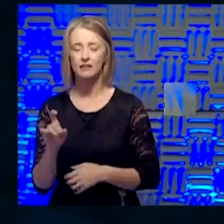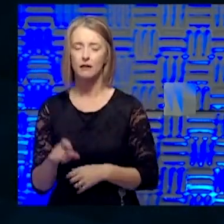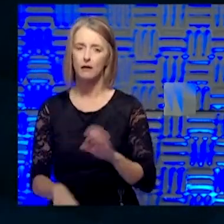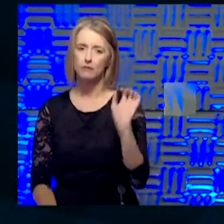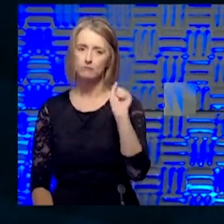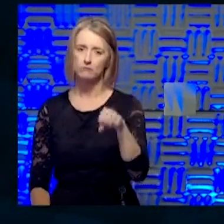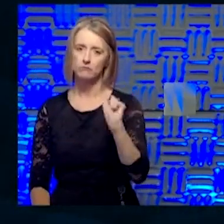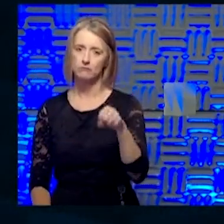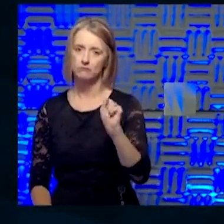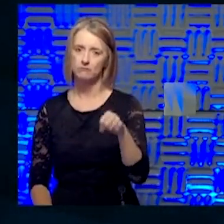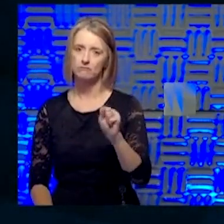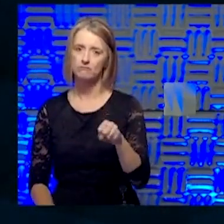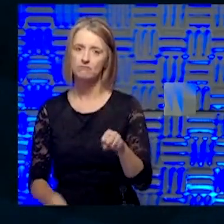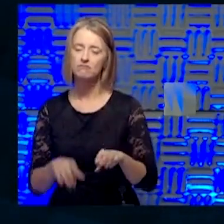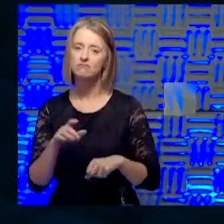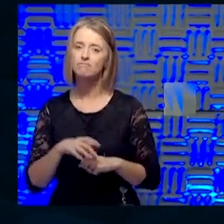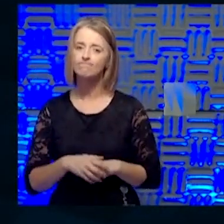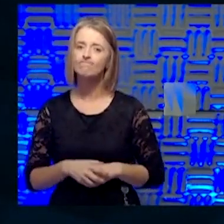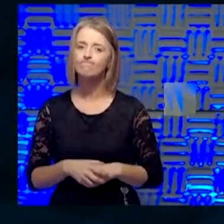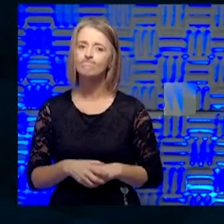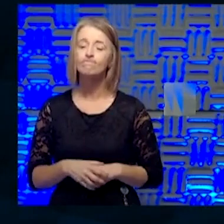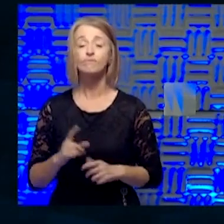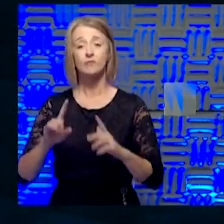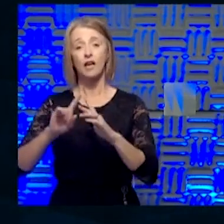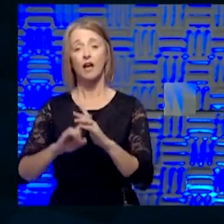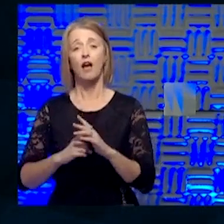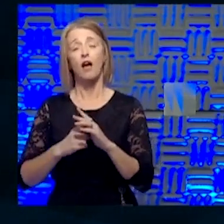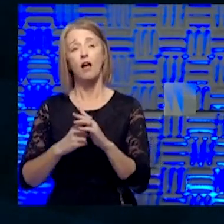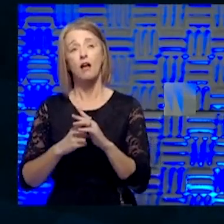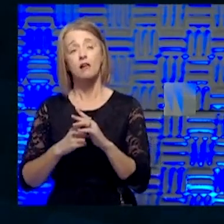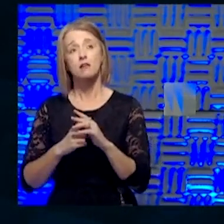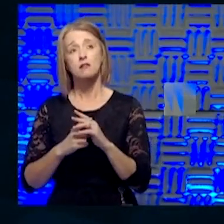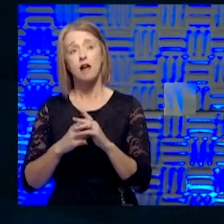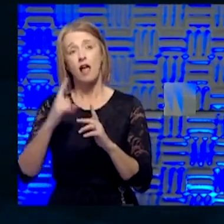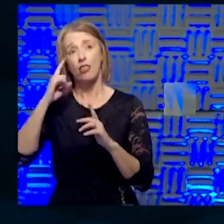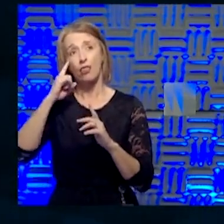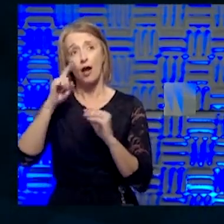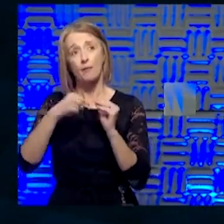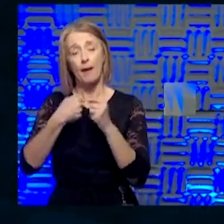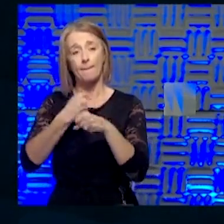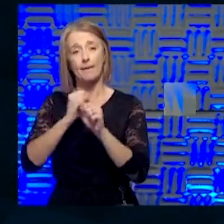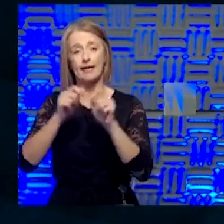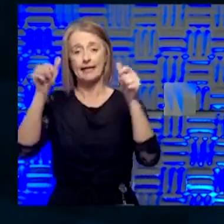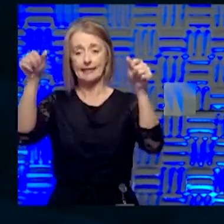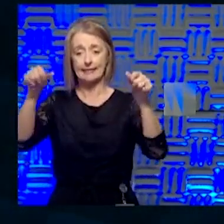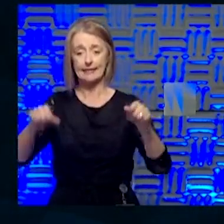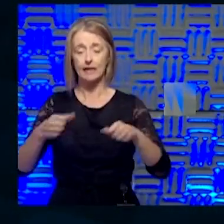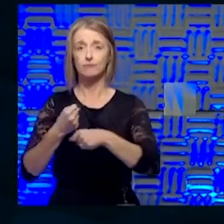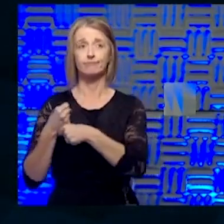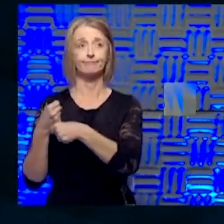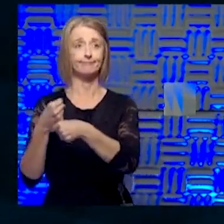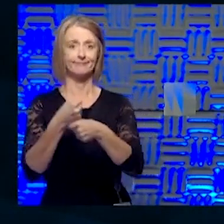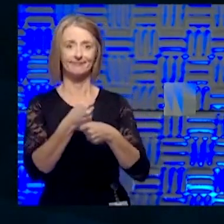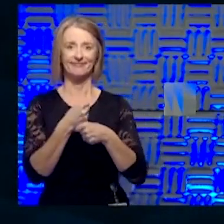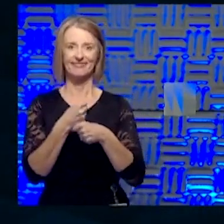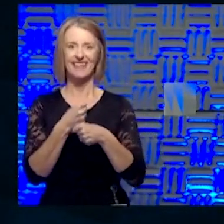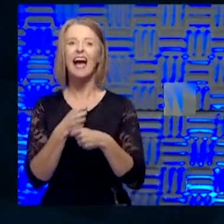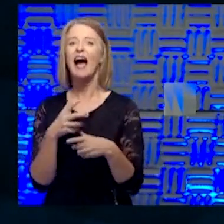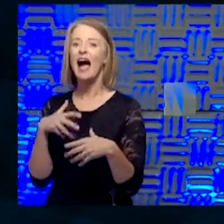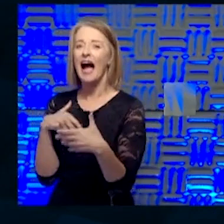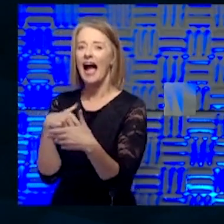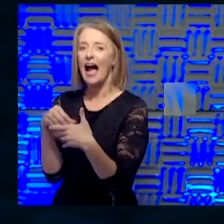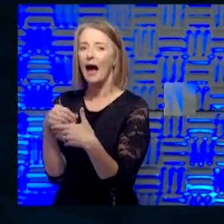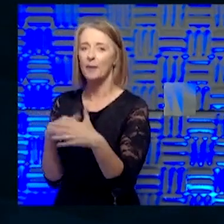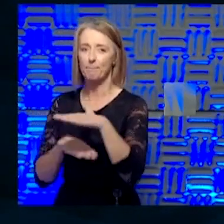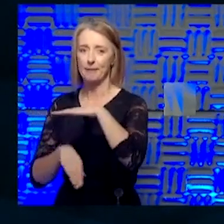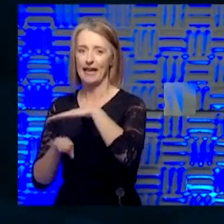Yes, it does. I've thought about making a sign when I go out. Of course, I just go out for the very